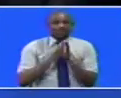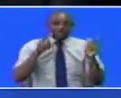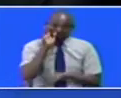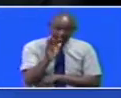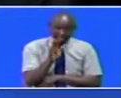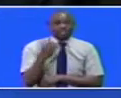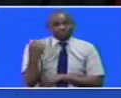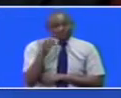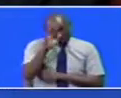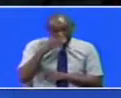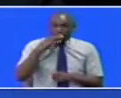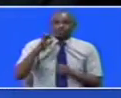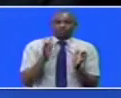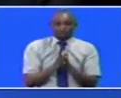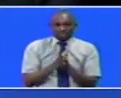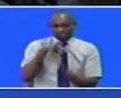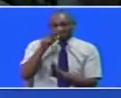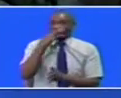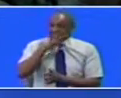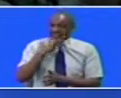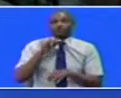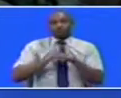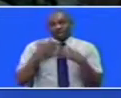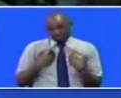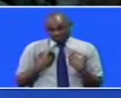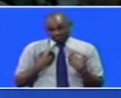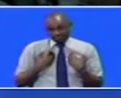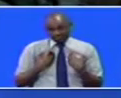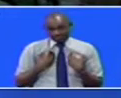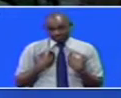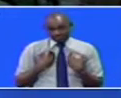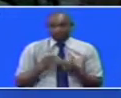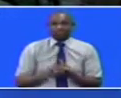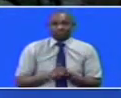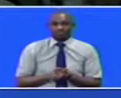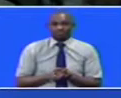are already fluent and attend public school in French. Officials say this is common.